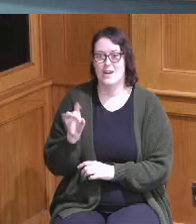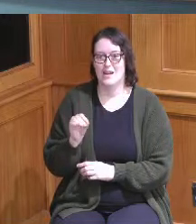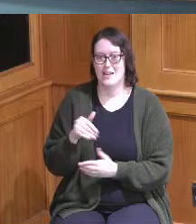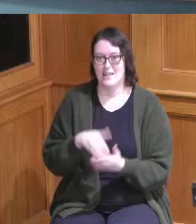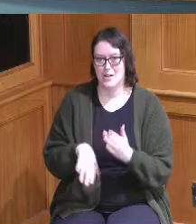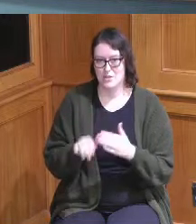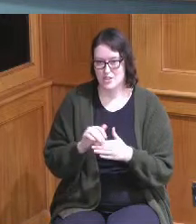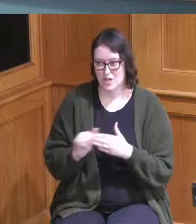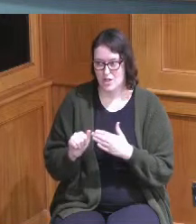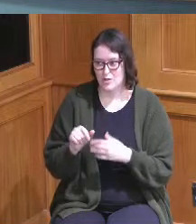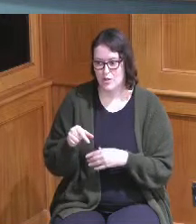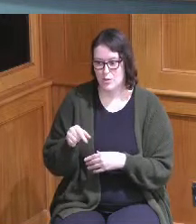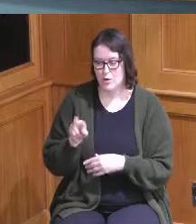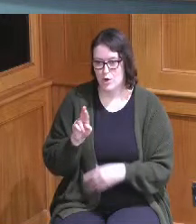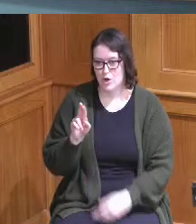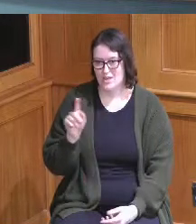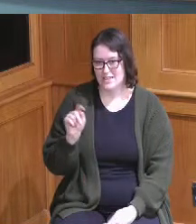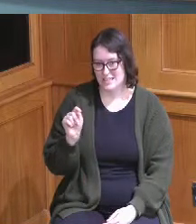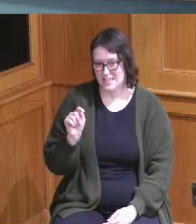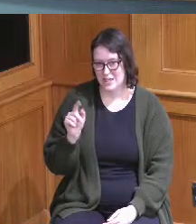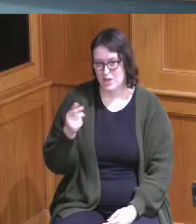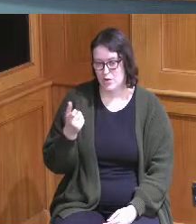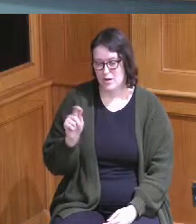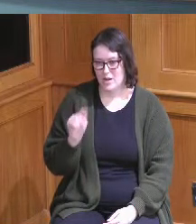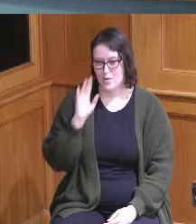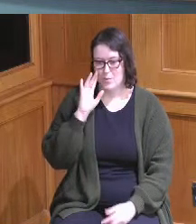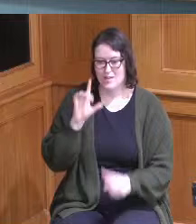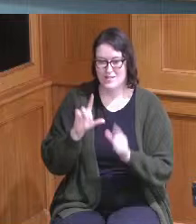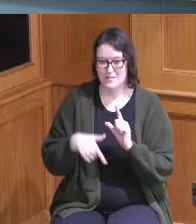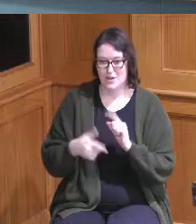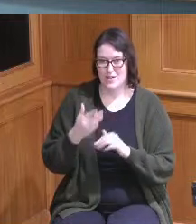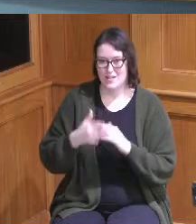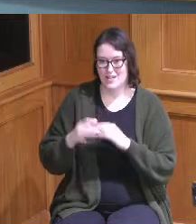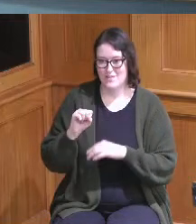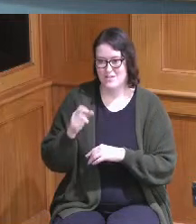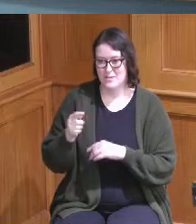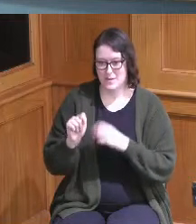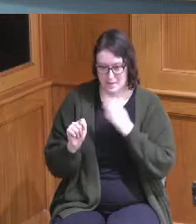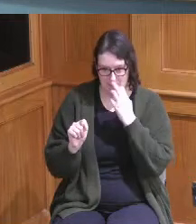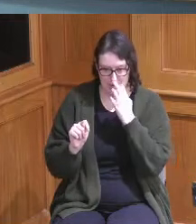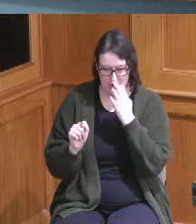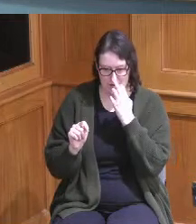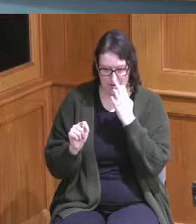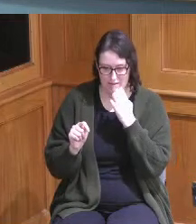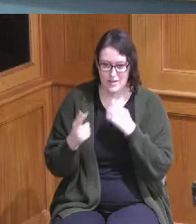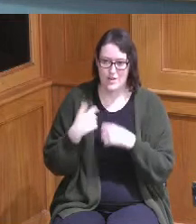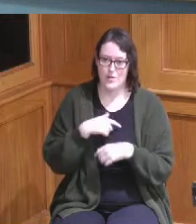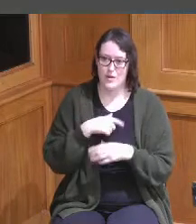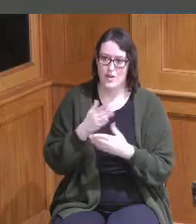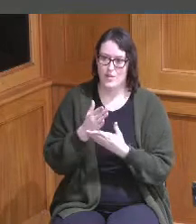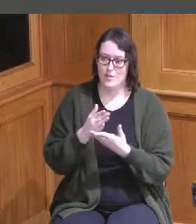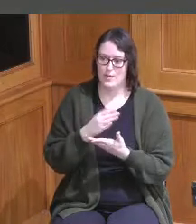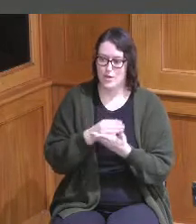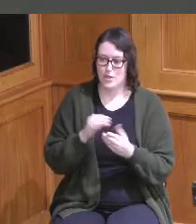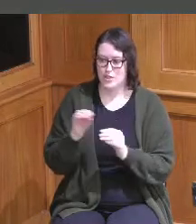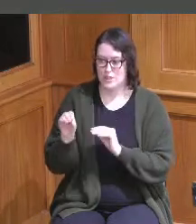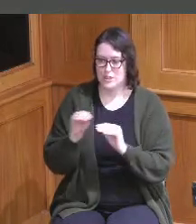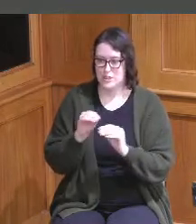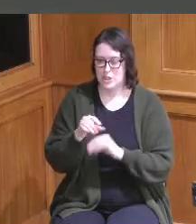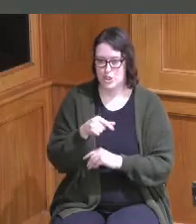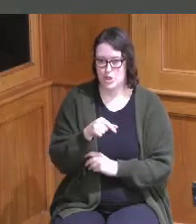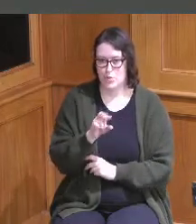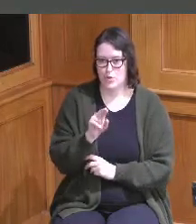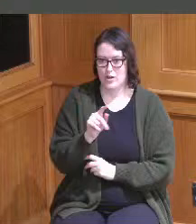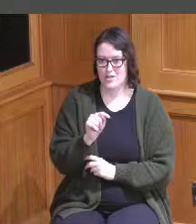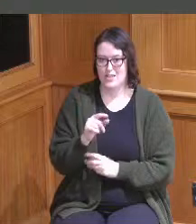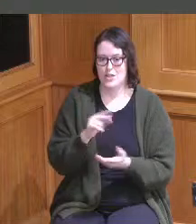our state QRT grant. That grant expires at the end of September, so this grant is being apportioned into our QRT contract